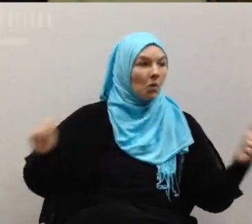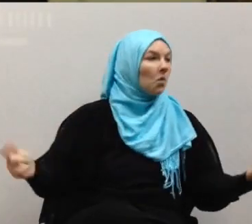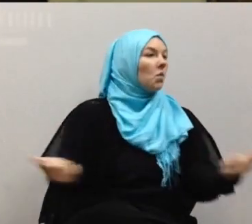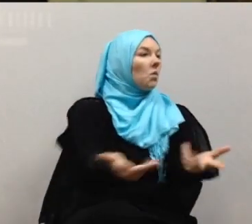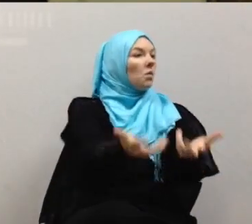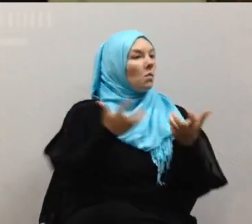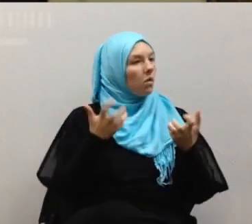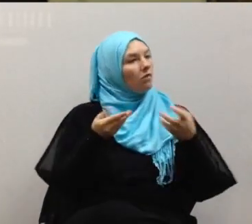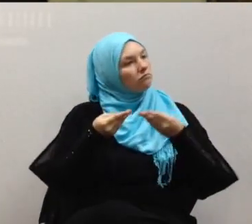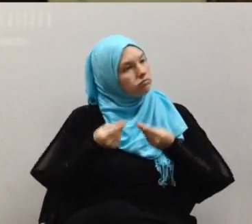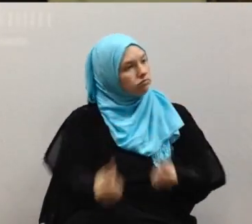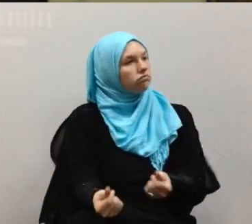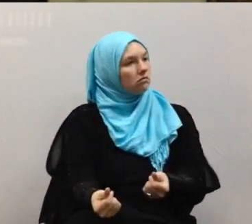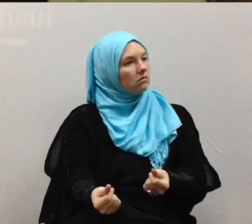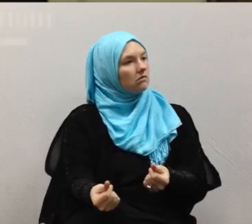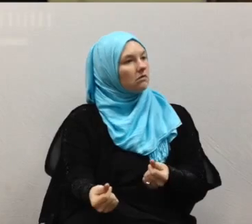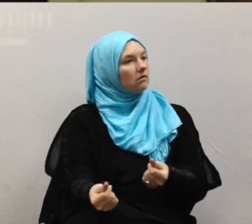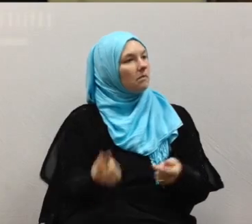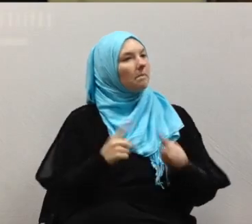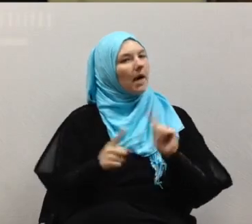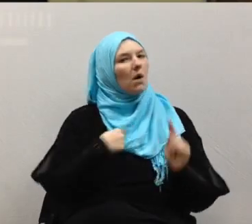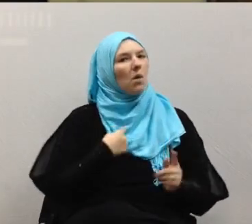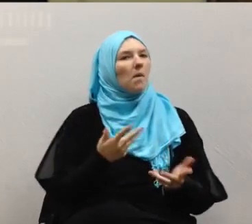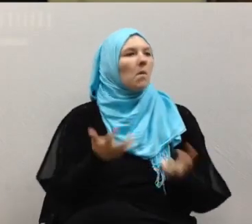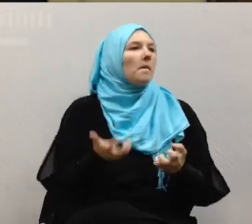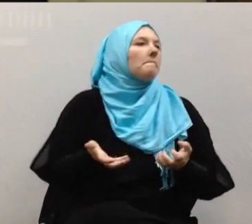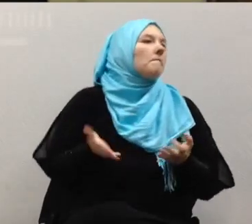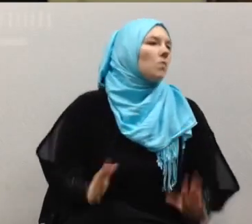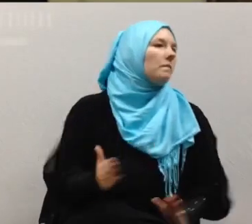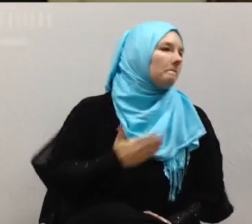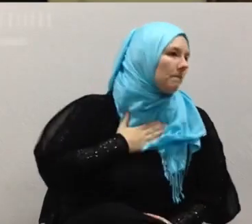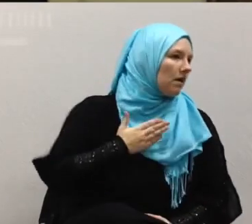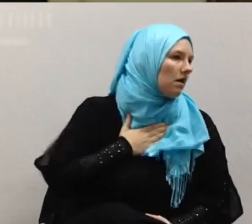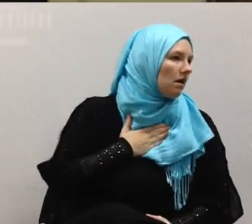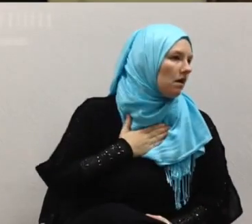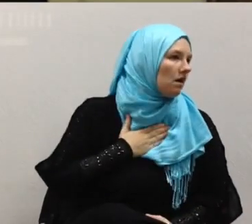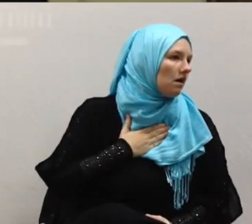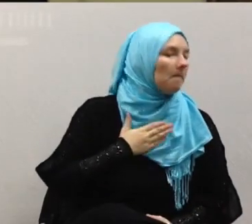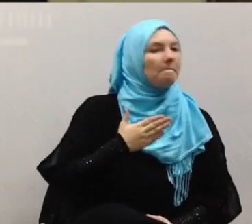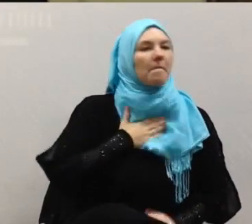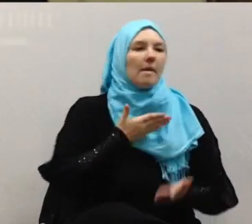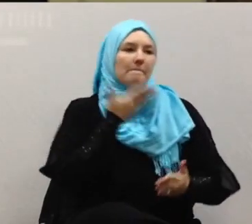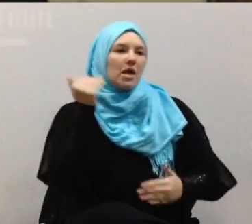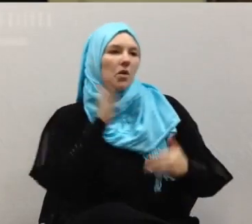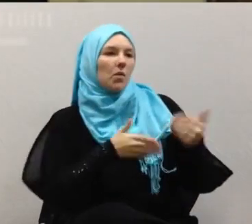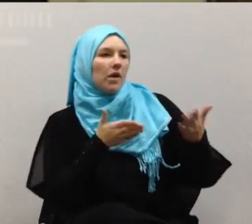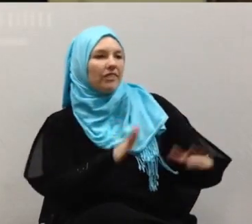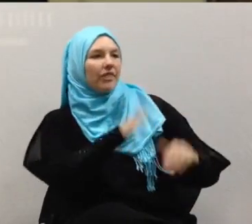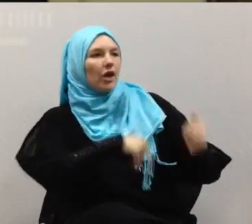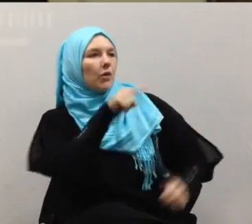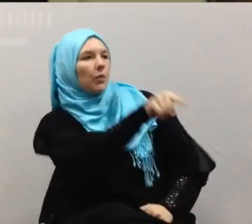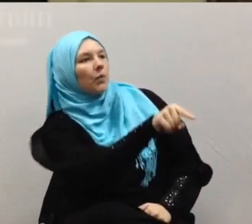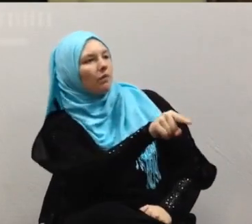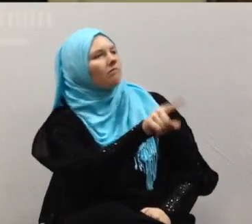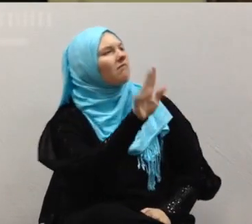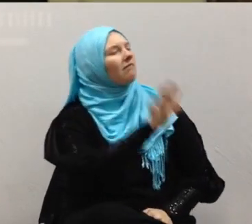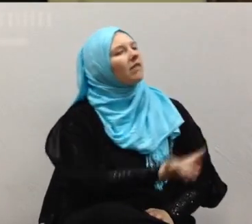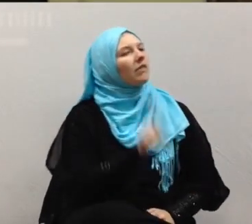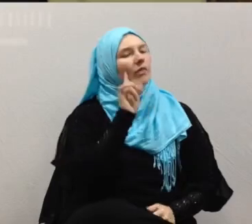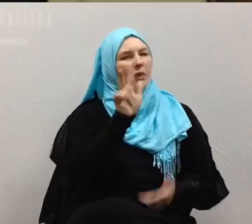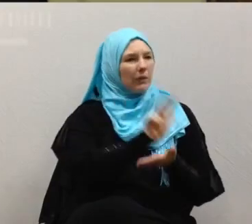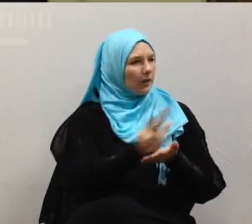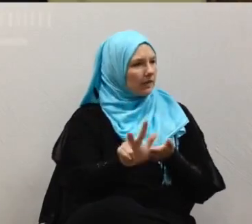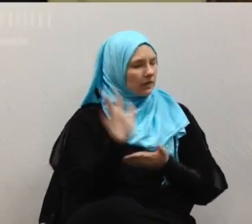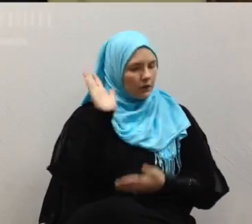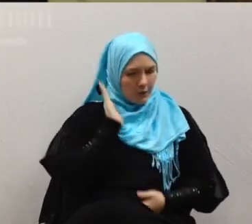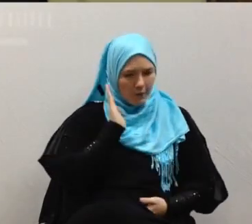way we want. I gave you the example maybe 2 weeks ago or 3 weeks ago about a person